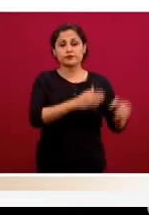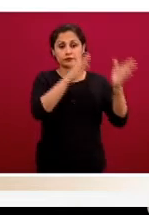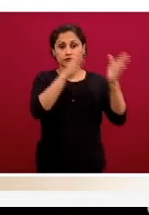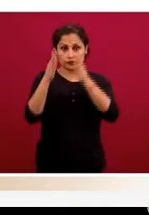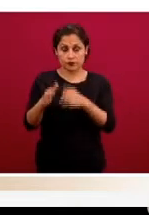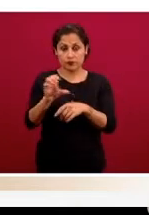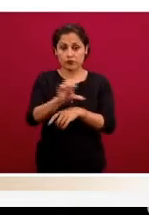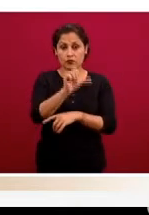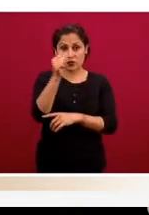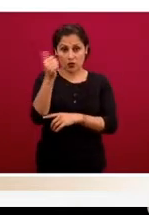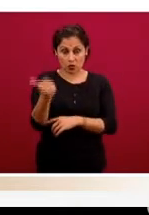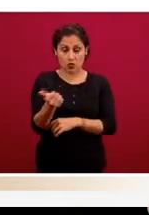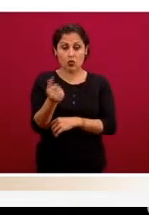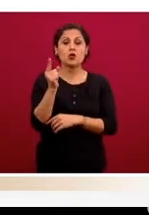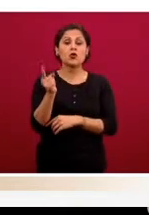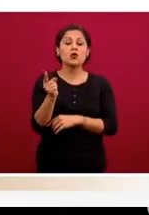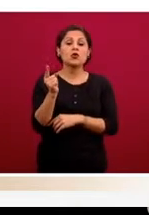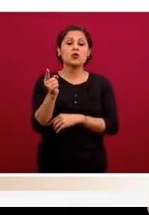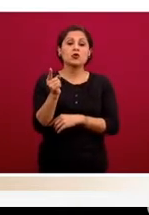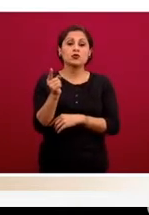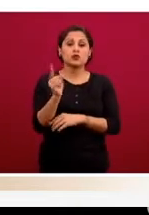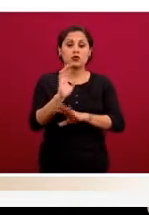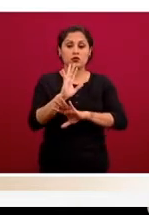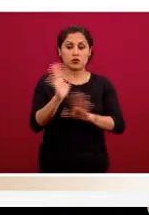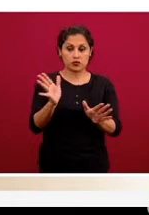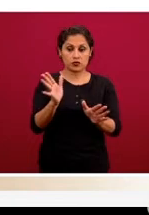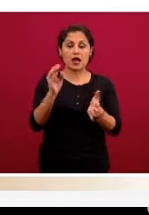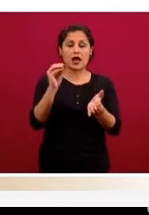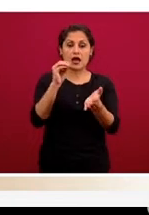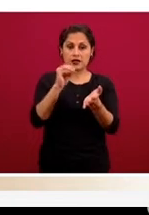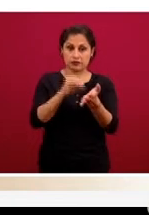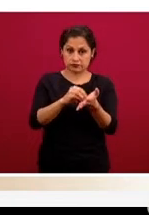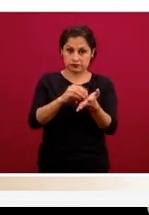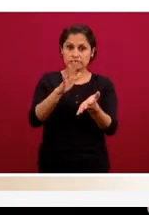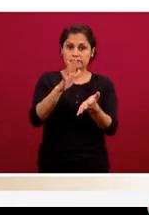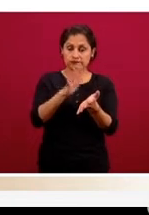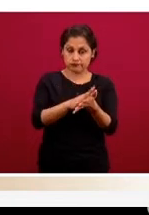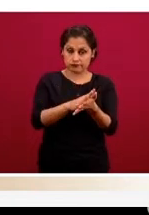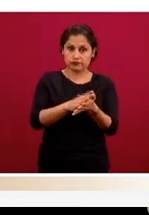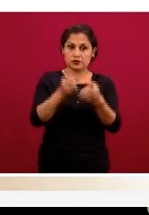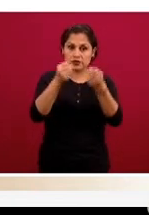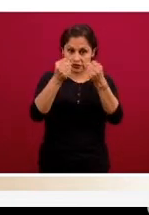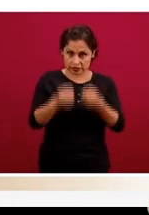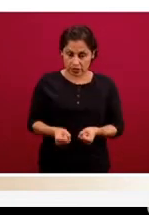this information has been confirmed in laboratories,